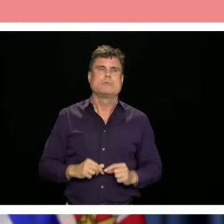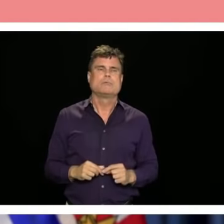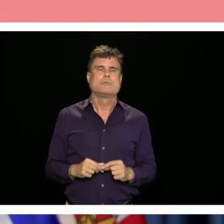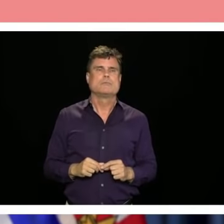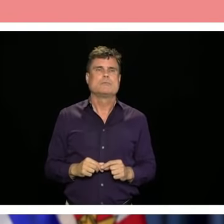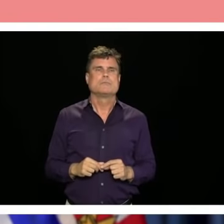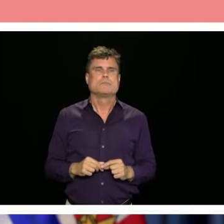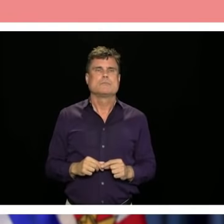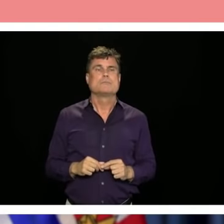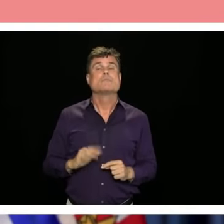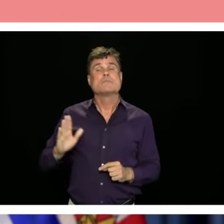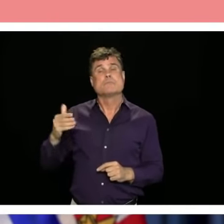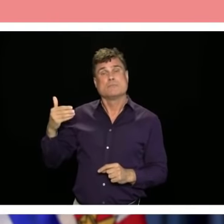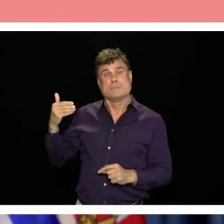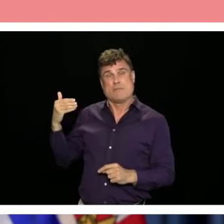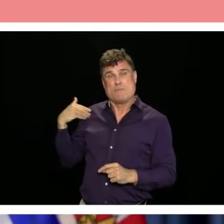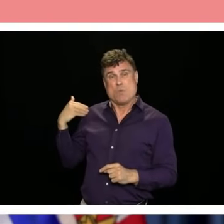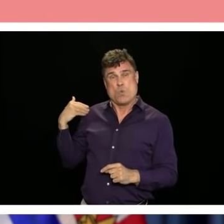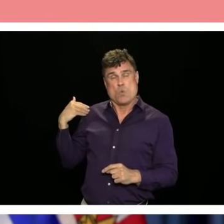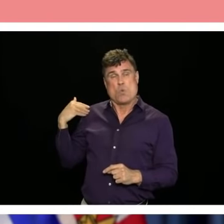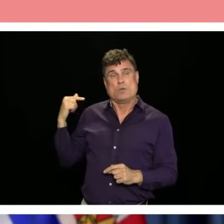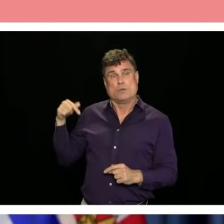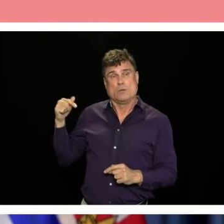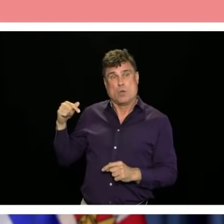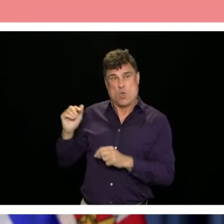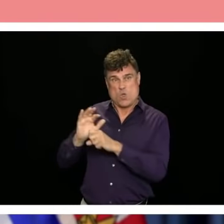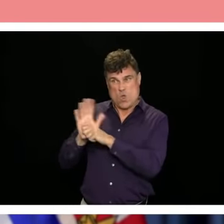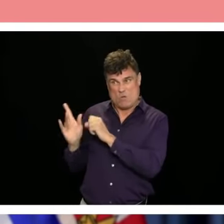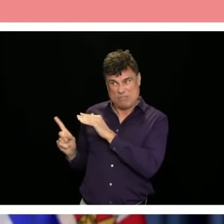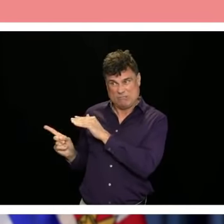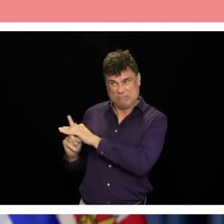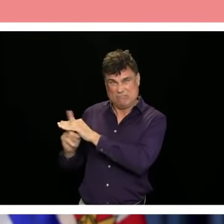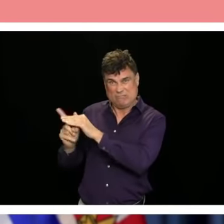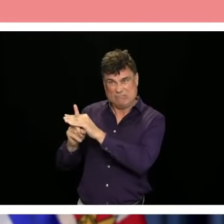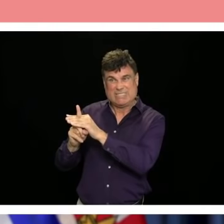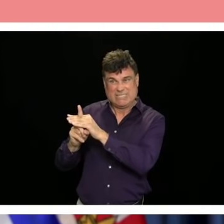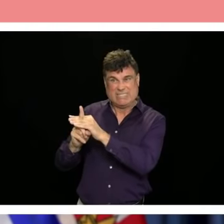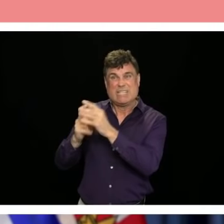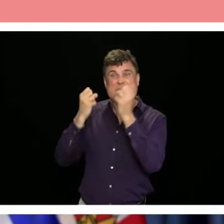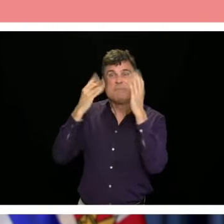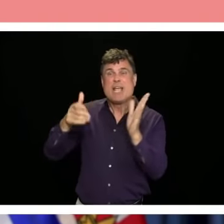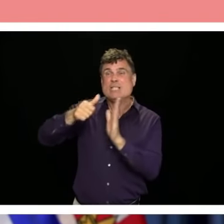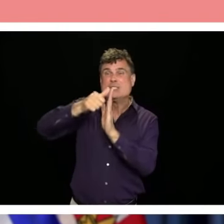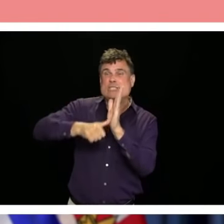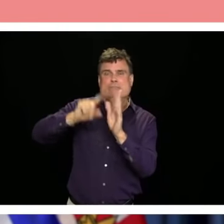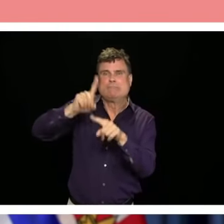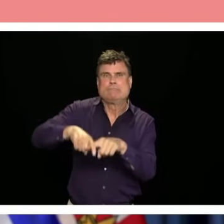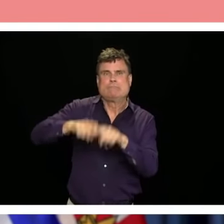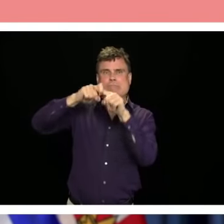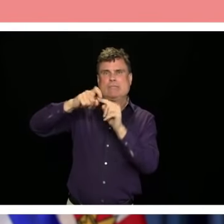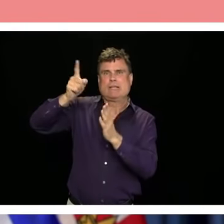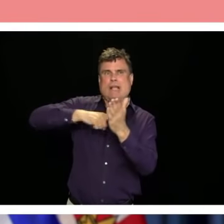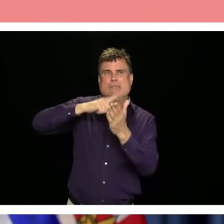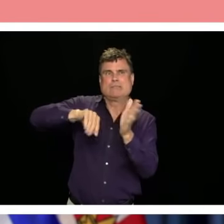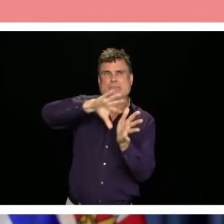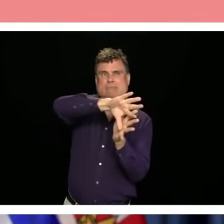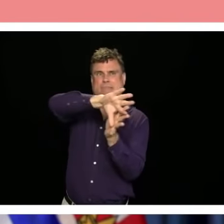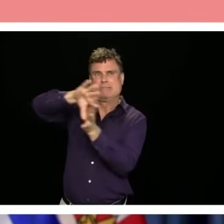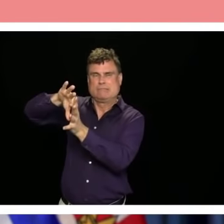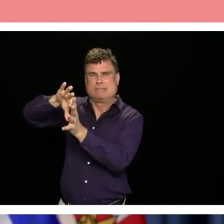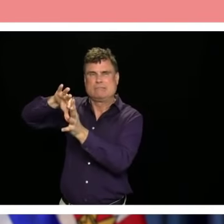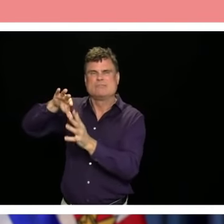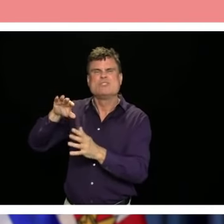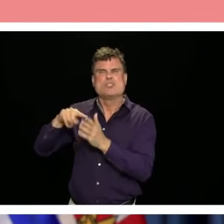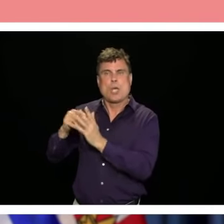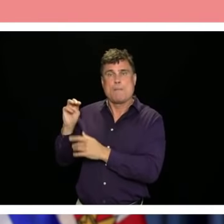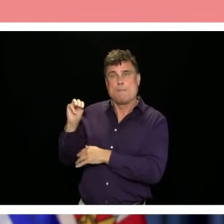two issues that we update every Thursday. The first is surgeries. We have a very positive report about the